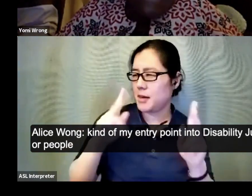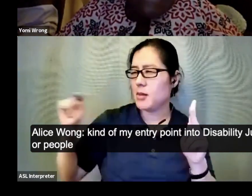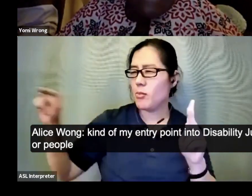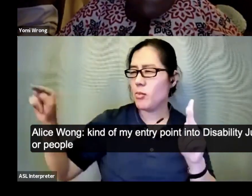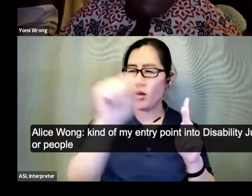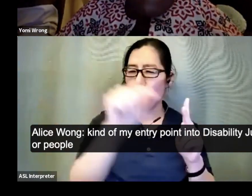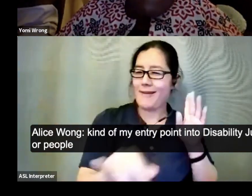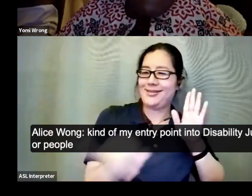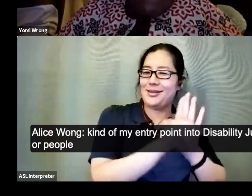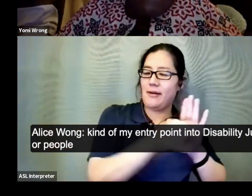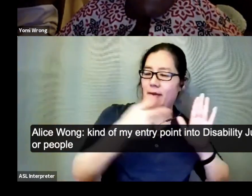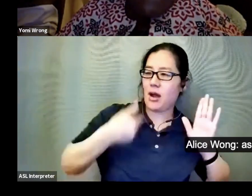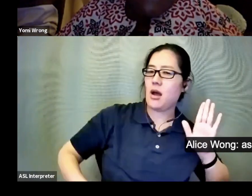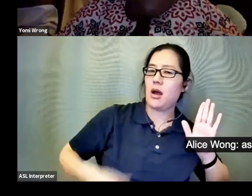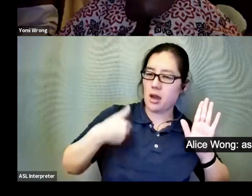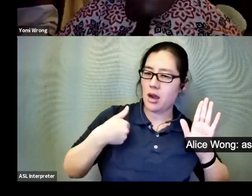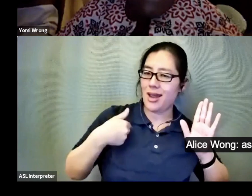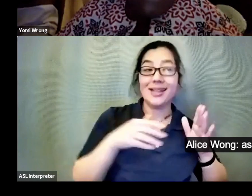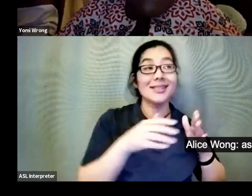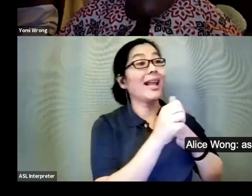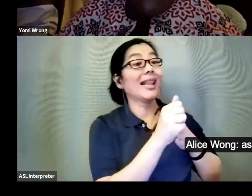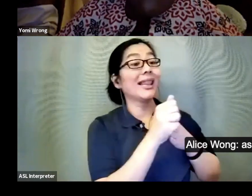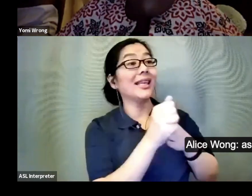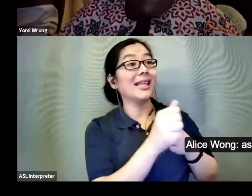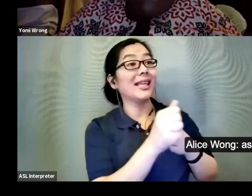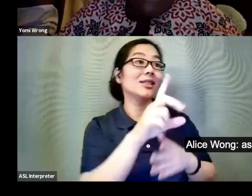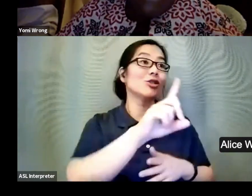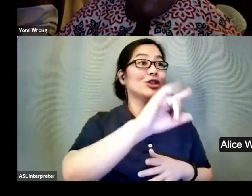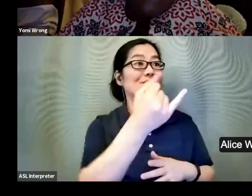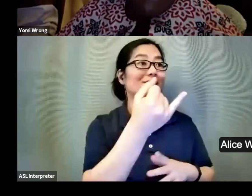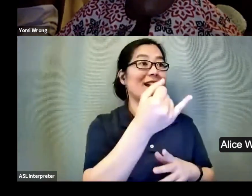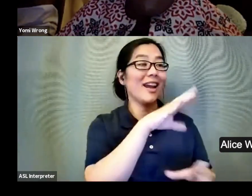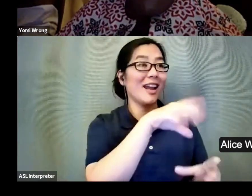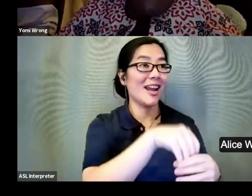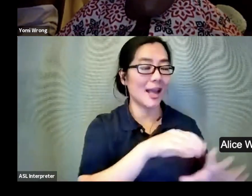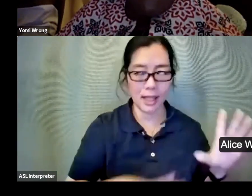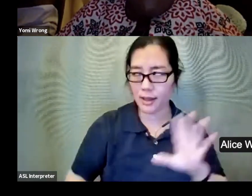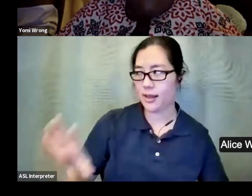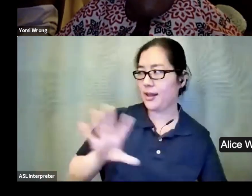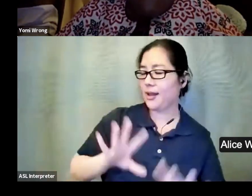people as a leader at DJ, and I still feel